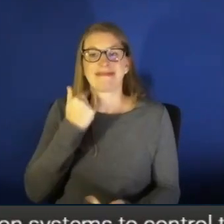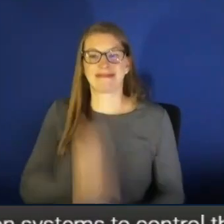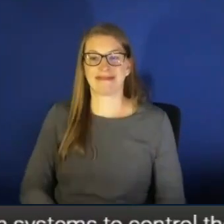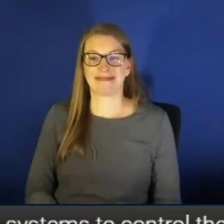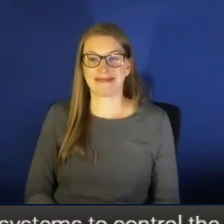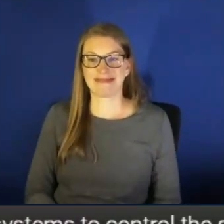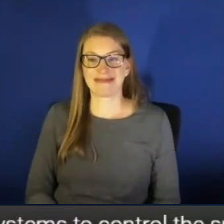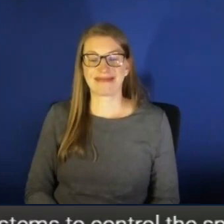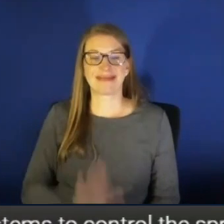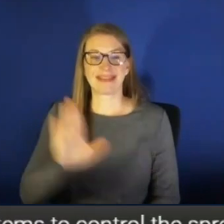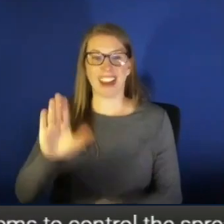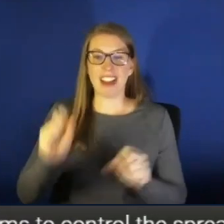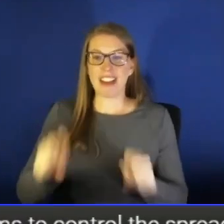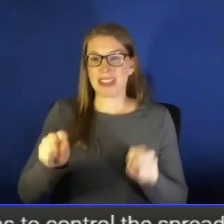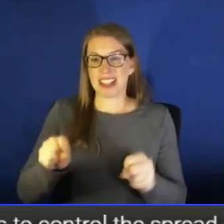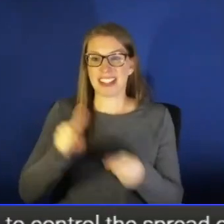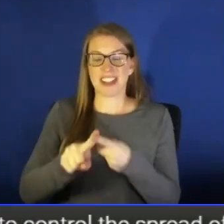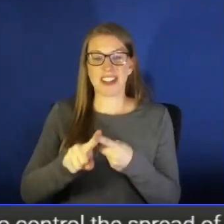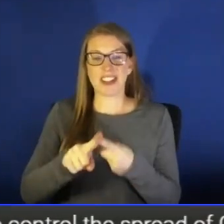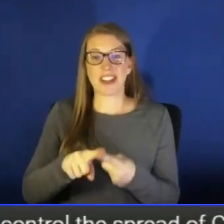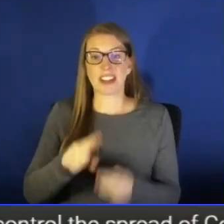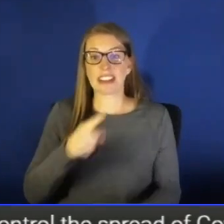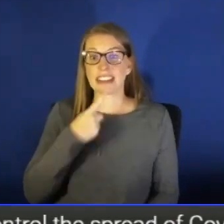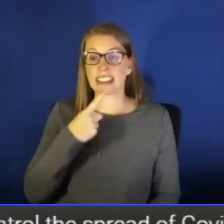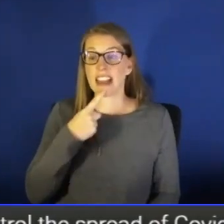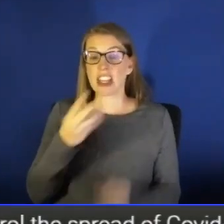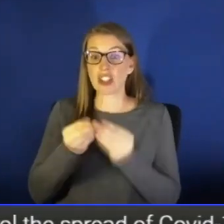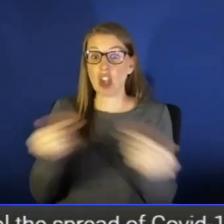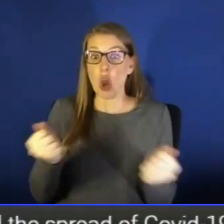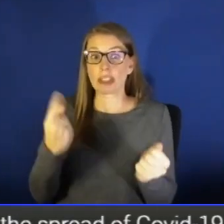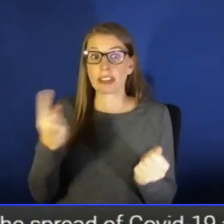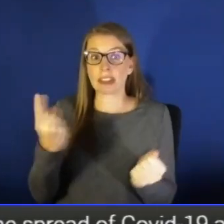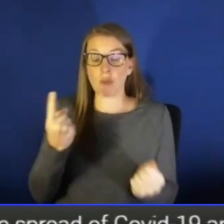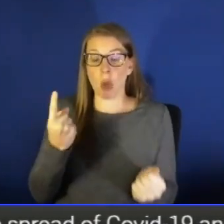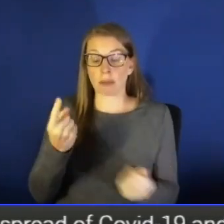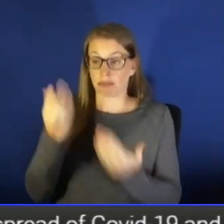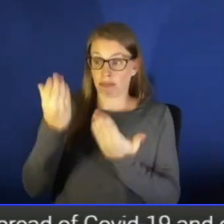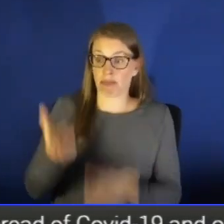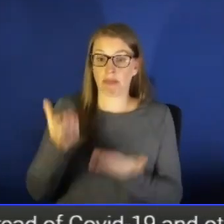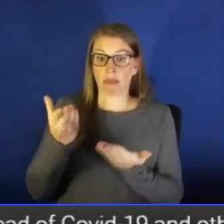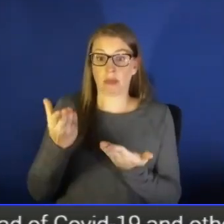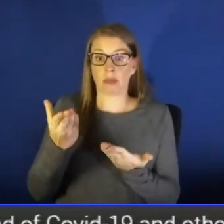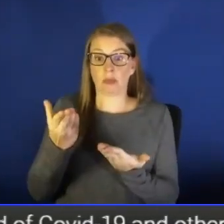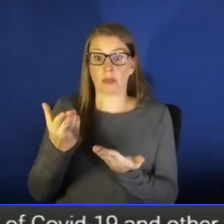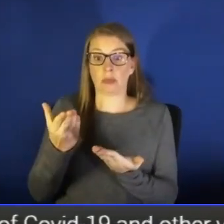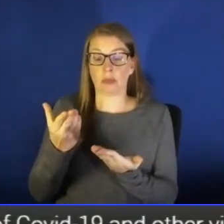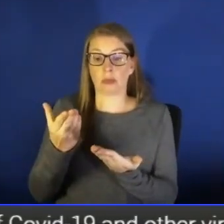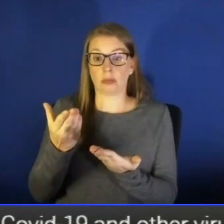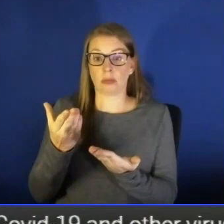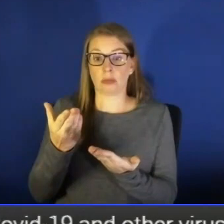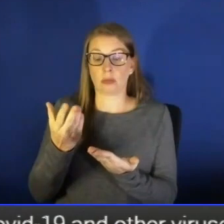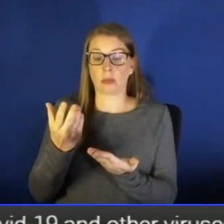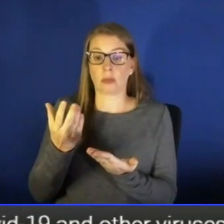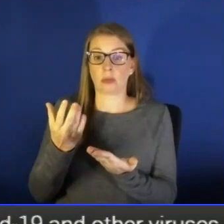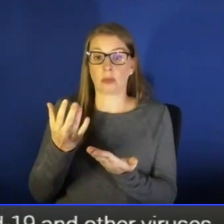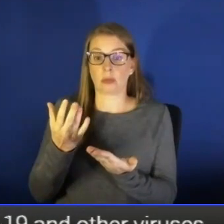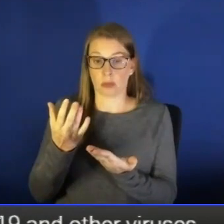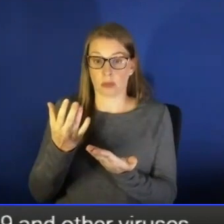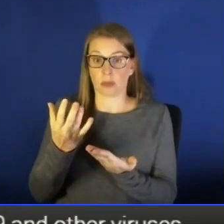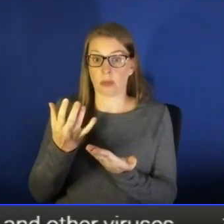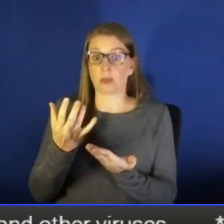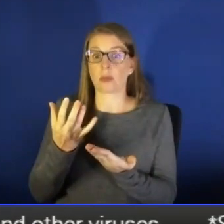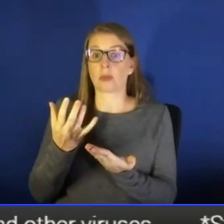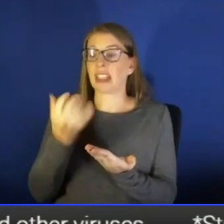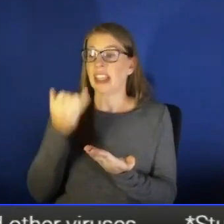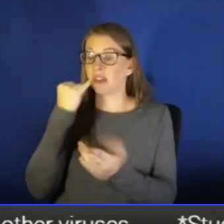ability to say you've cured somebody is going to be exponentially greater if you catch these at an